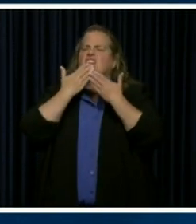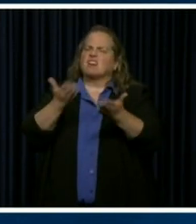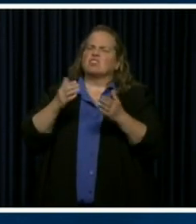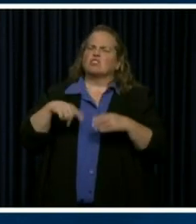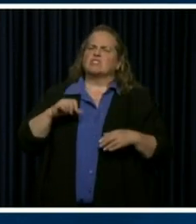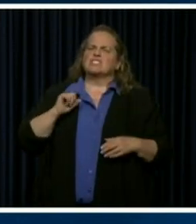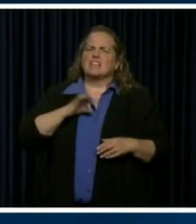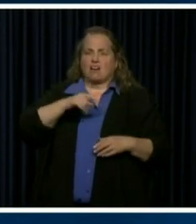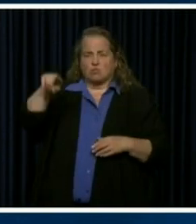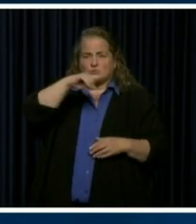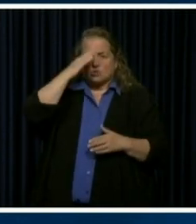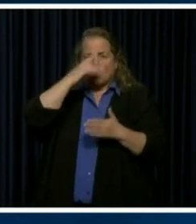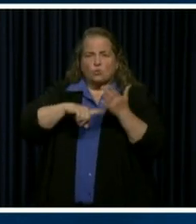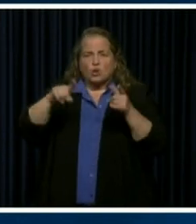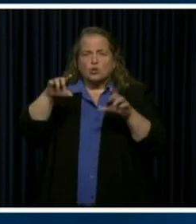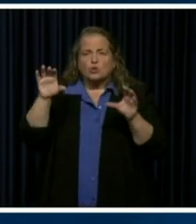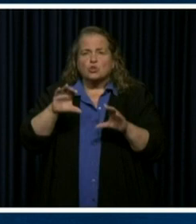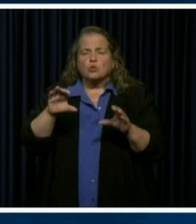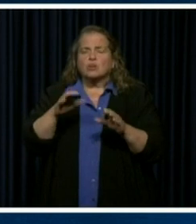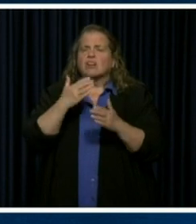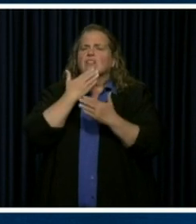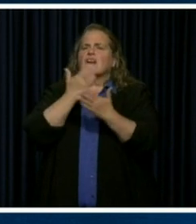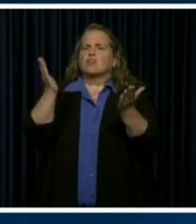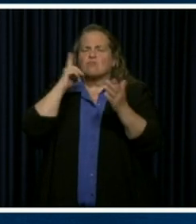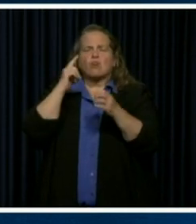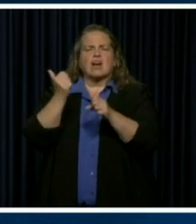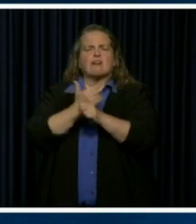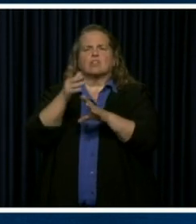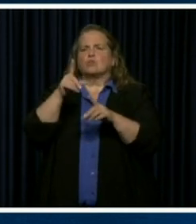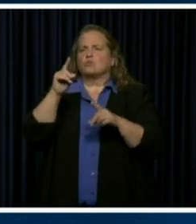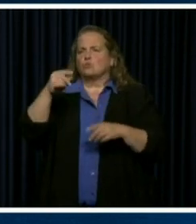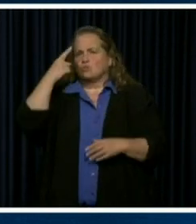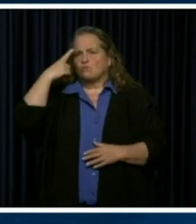knows what they're doing. Thank you for everything you do for me.